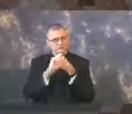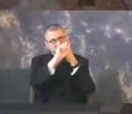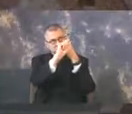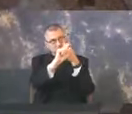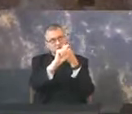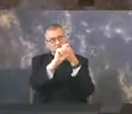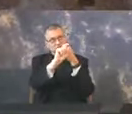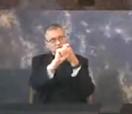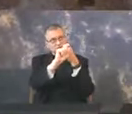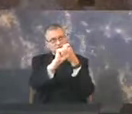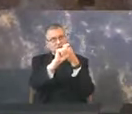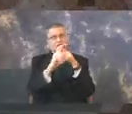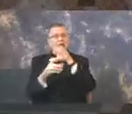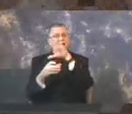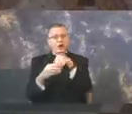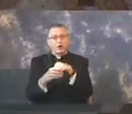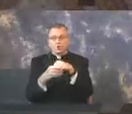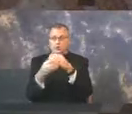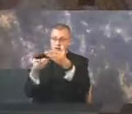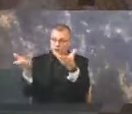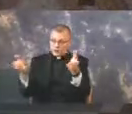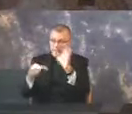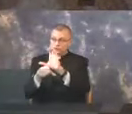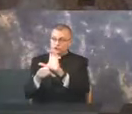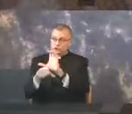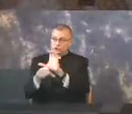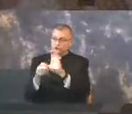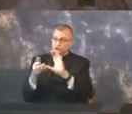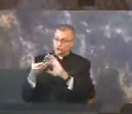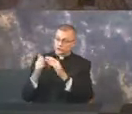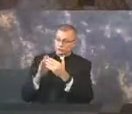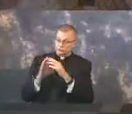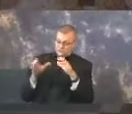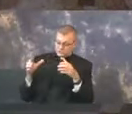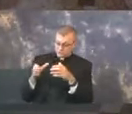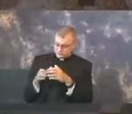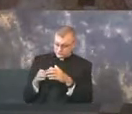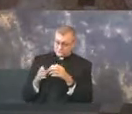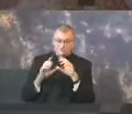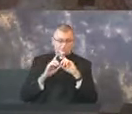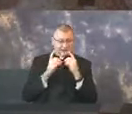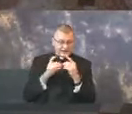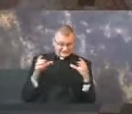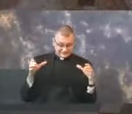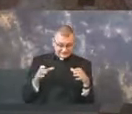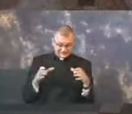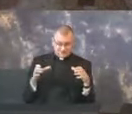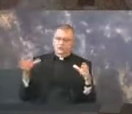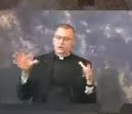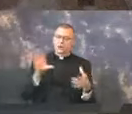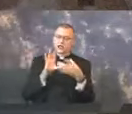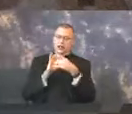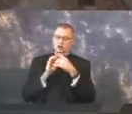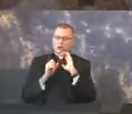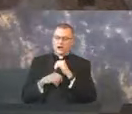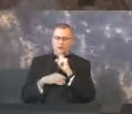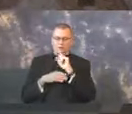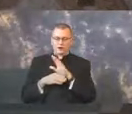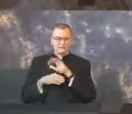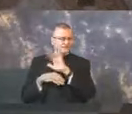Church, the community entrusted to us, the presbyterium, and the diocese to which we belong, and the whole